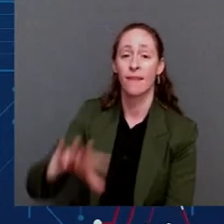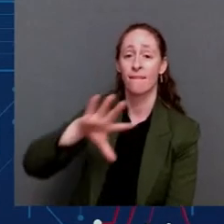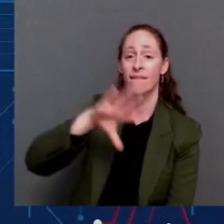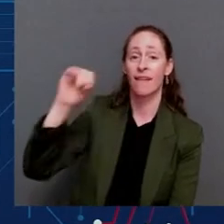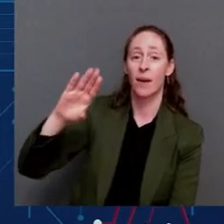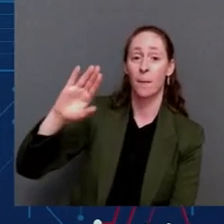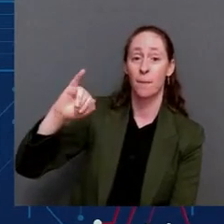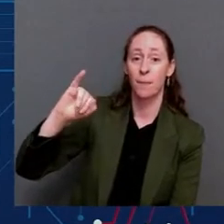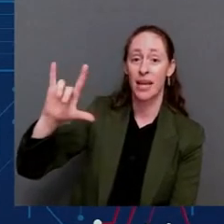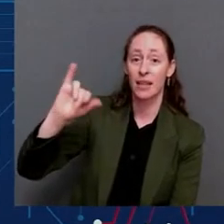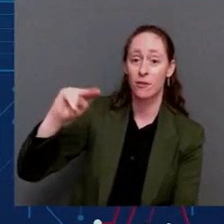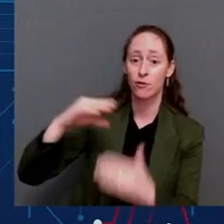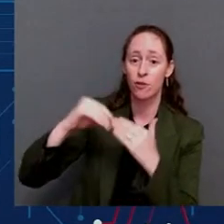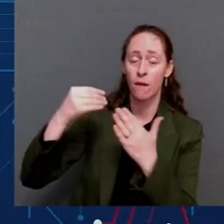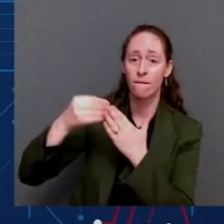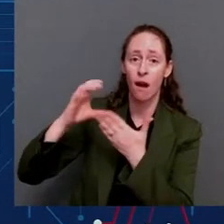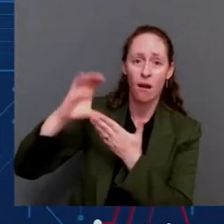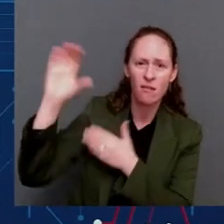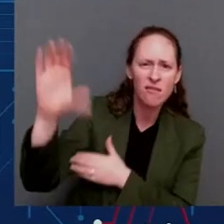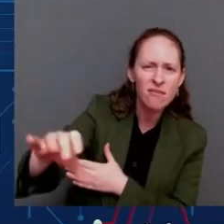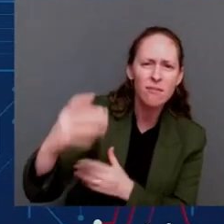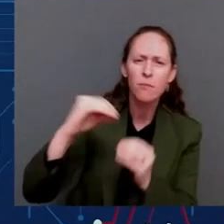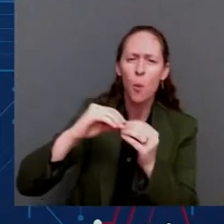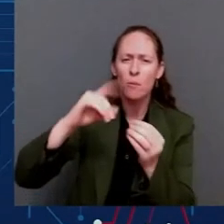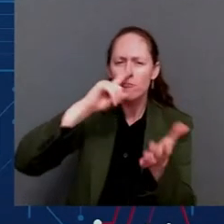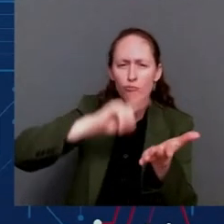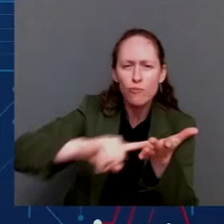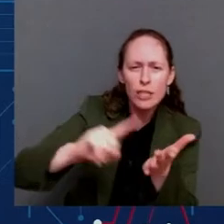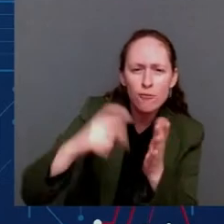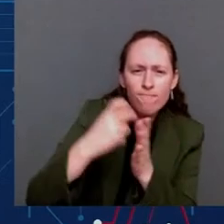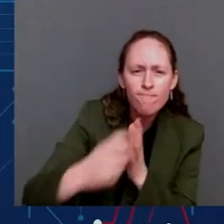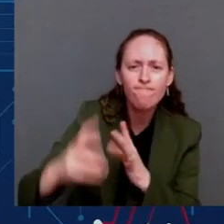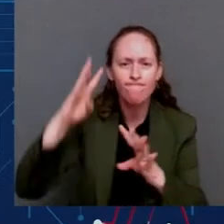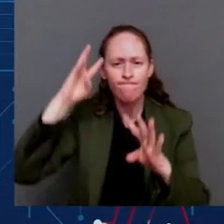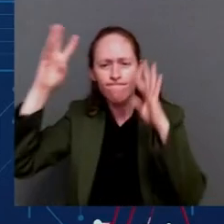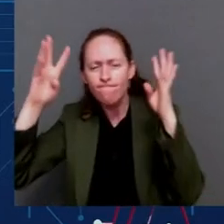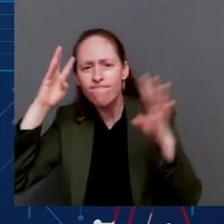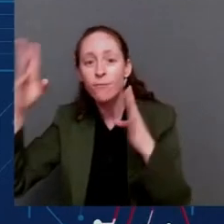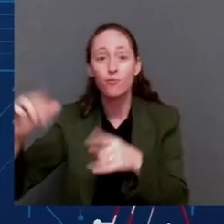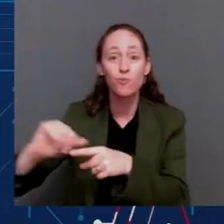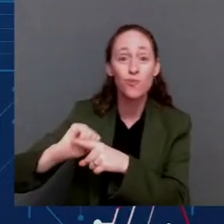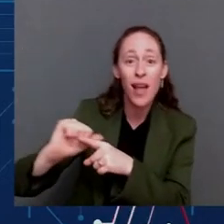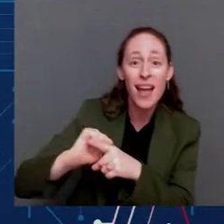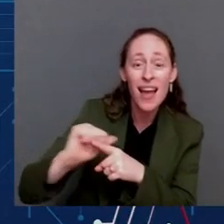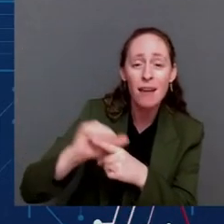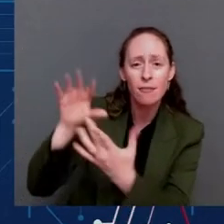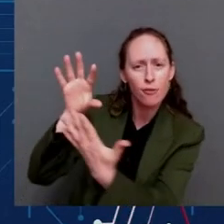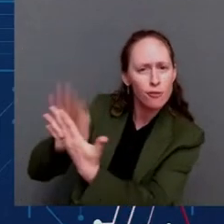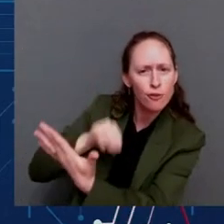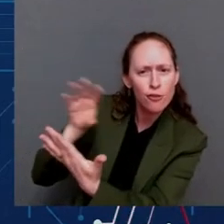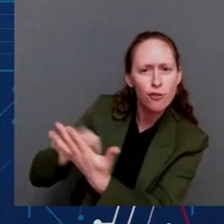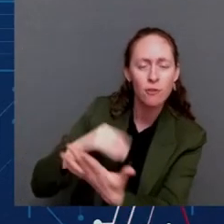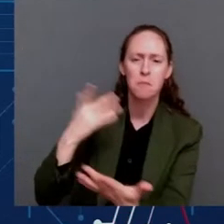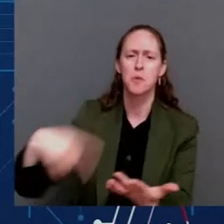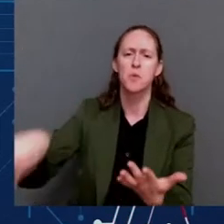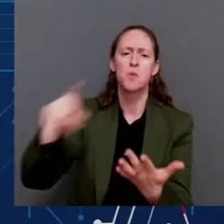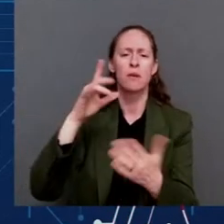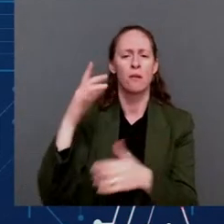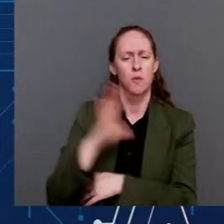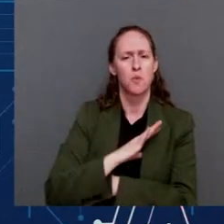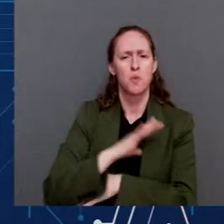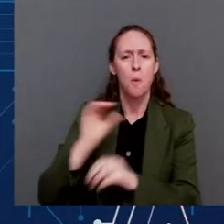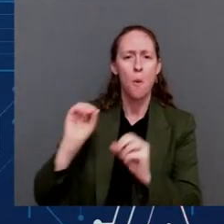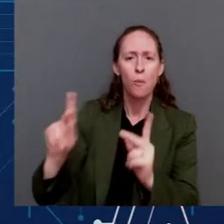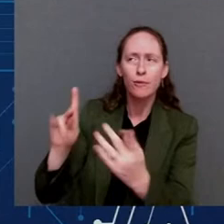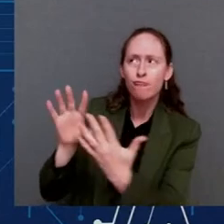development programs that represent a huge opportunity for workers. The semiconductor workforce is projected to